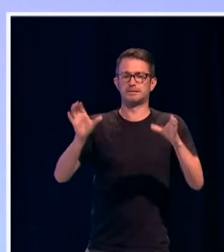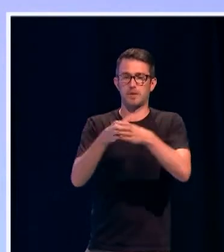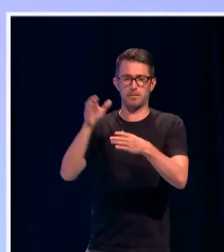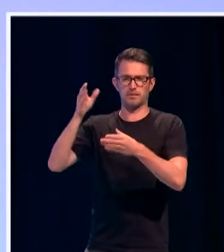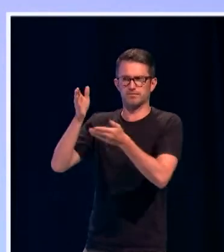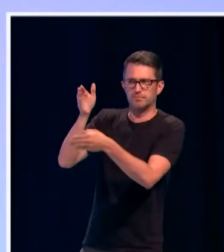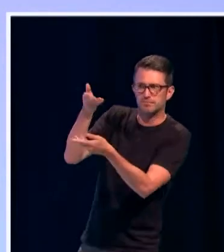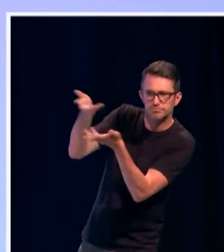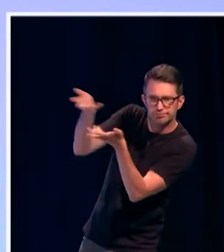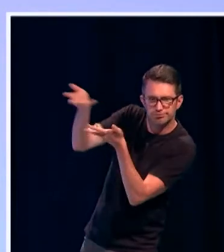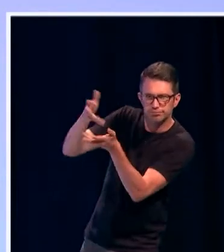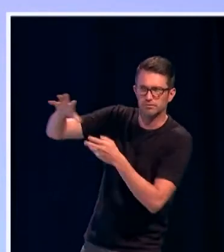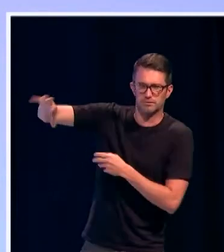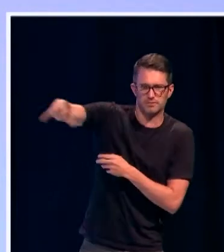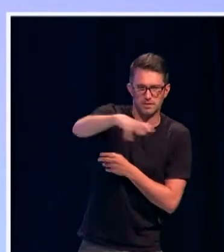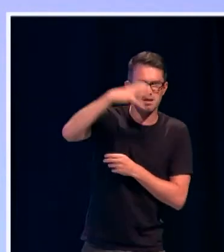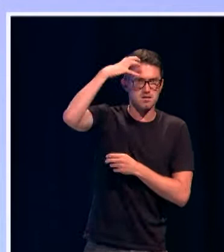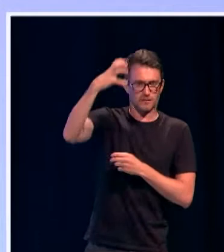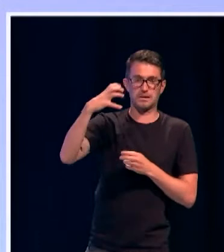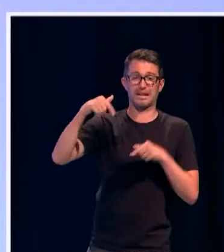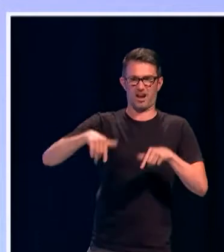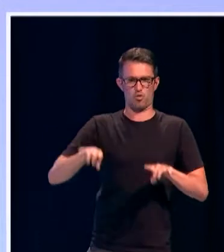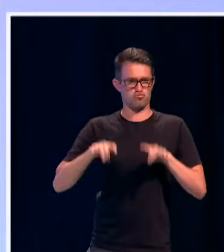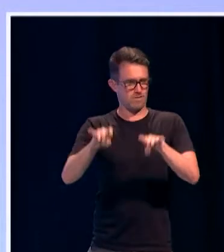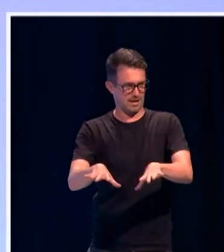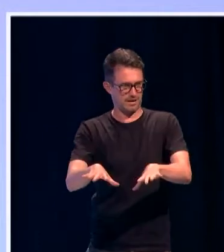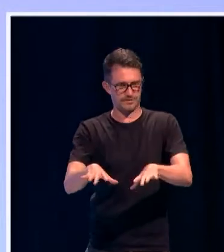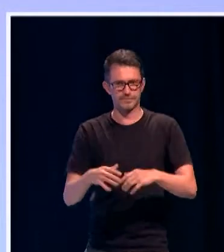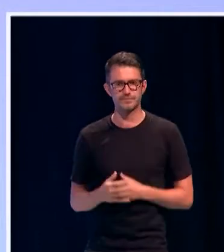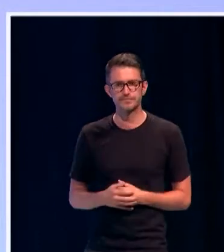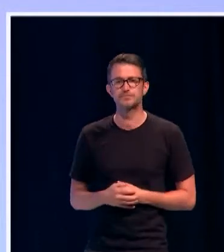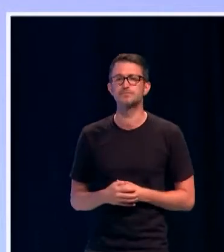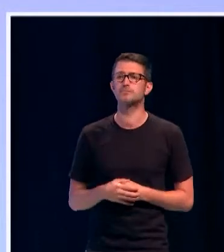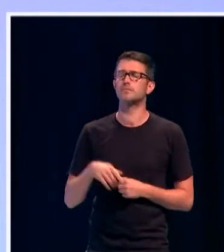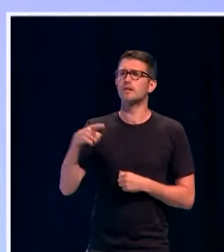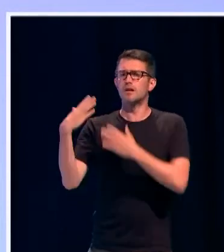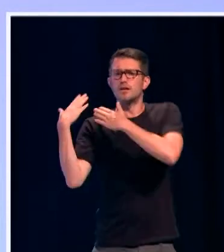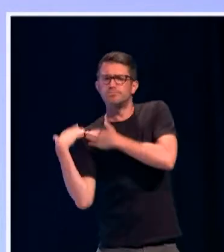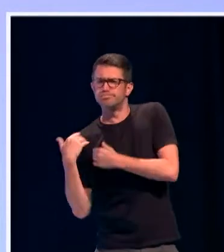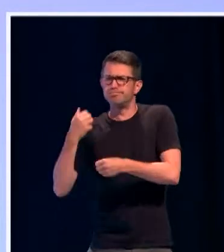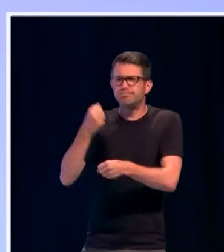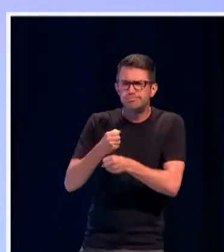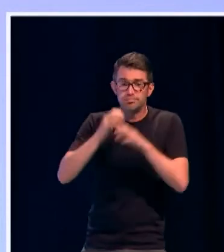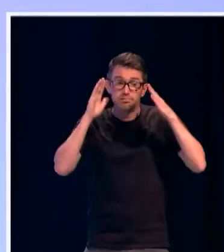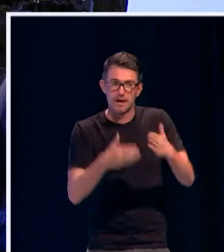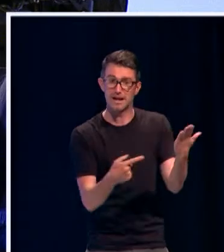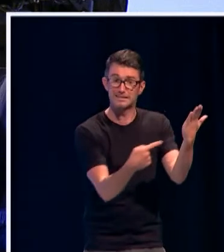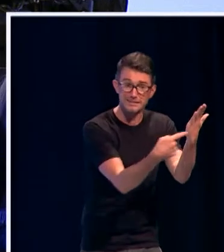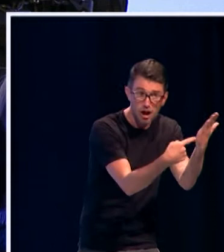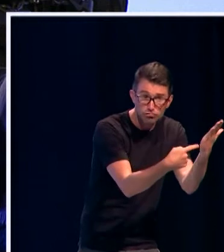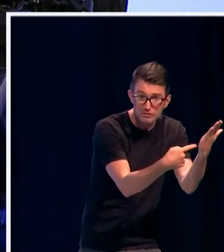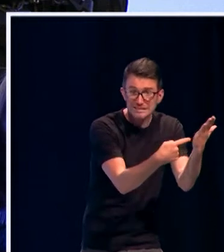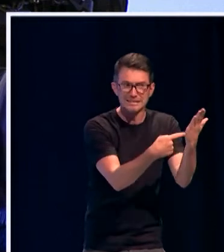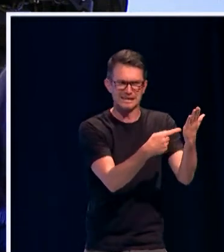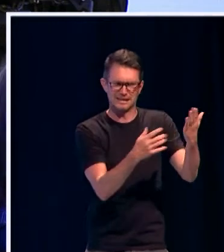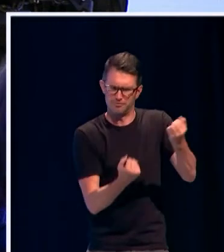partnerships and provide DFID with policy advice on technical assistance on disability, which is a cross-cutting